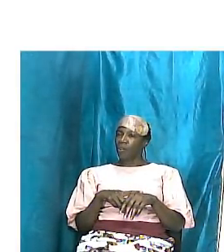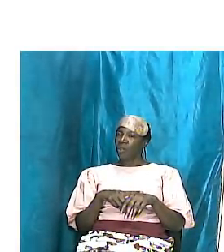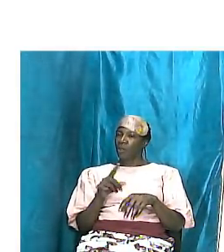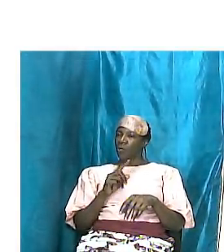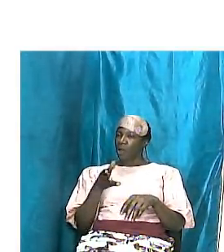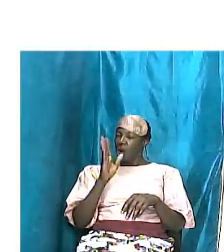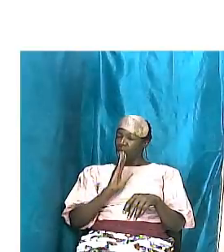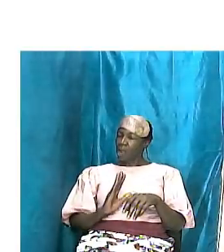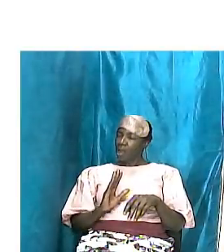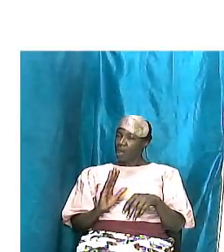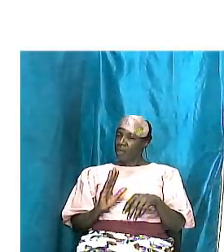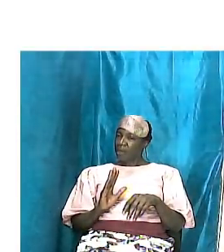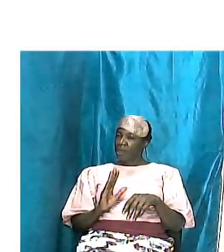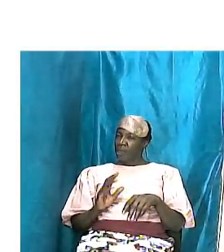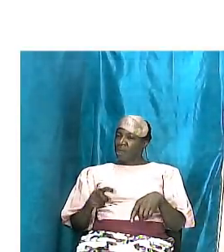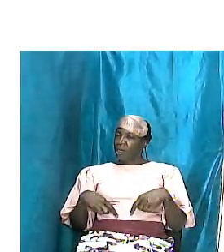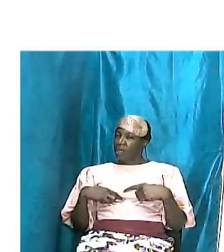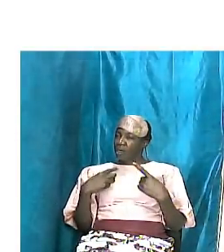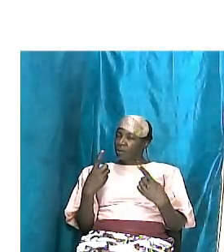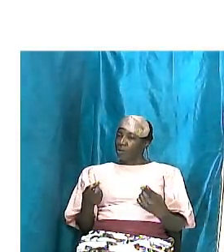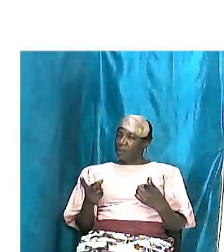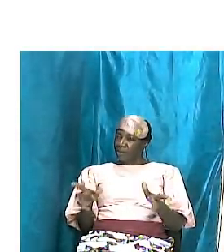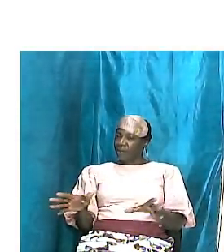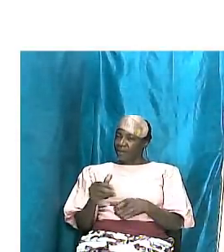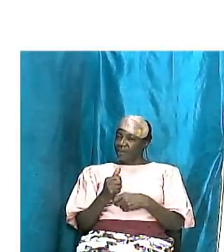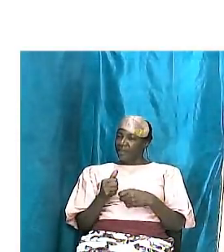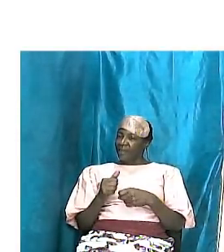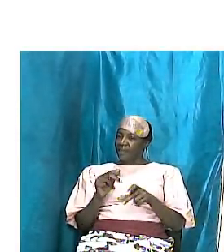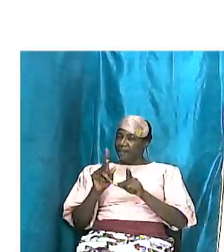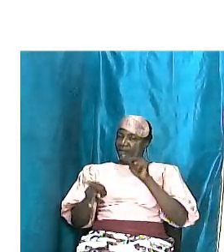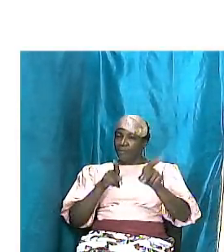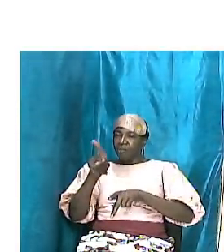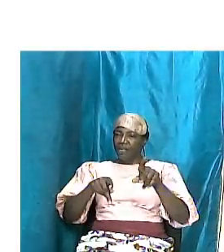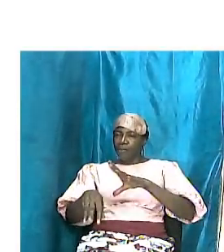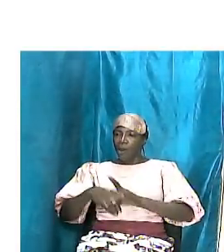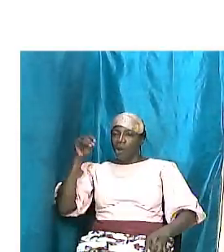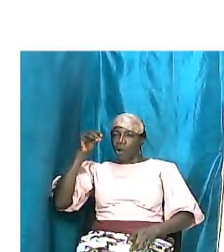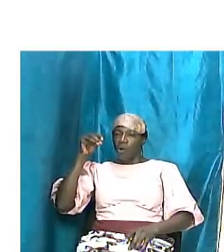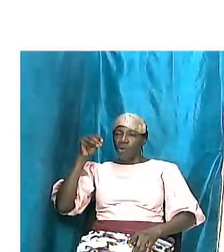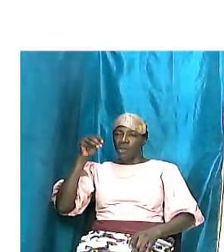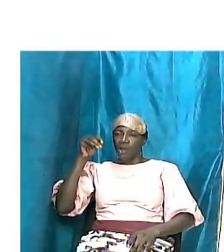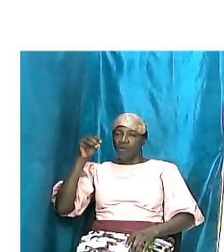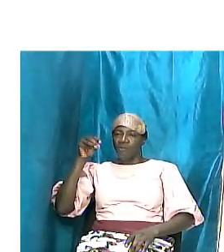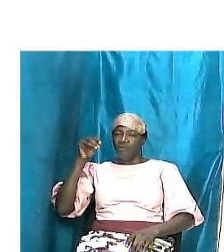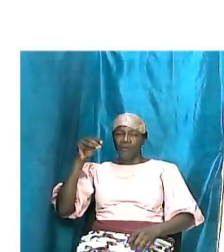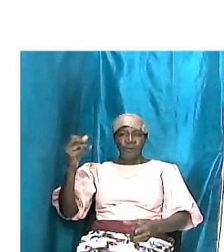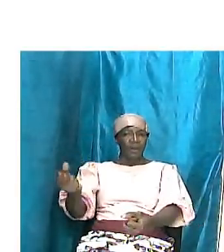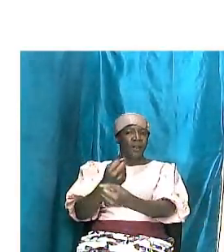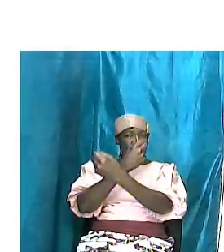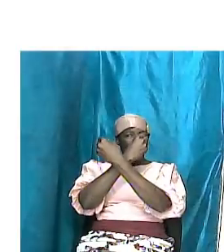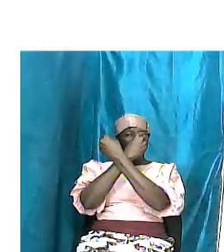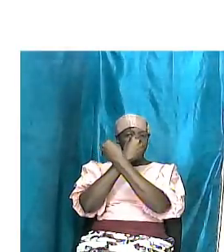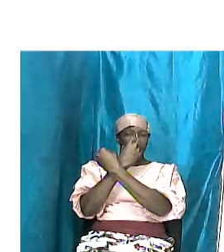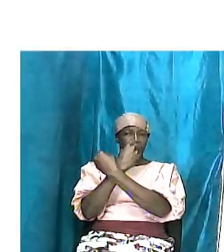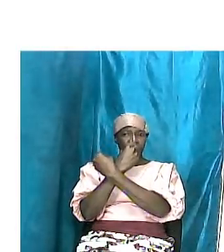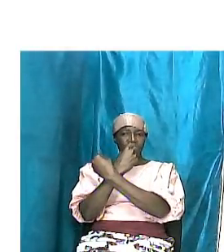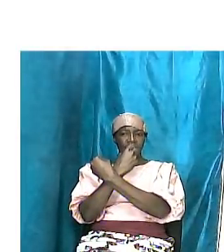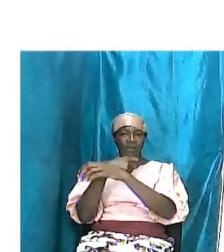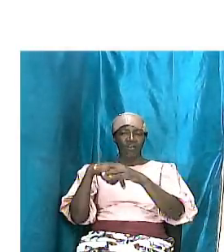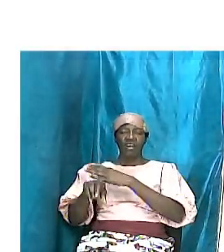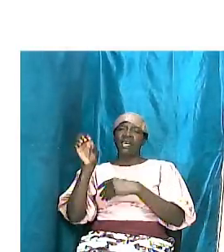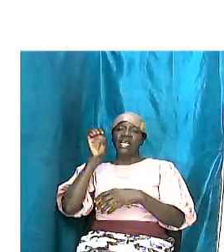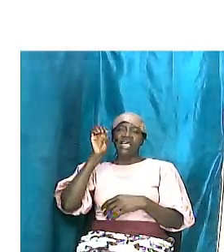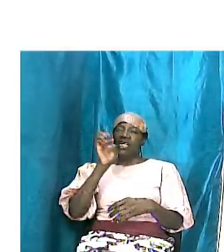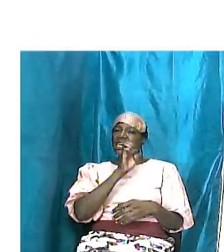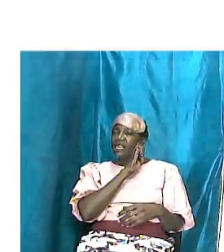where God was going to take his people out of their bondage in Egypt.